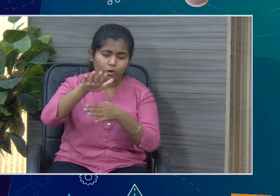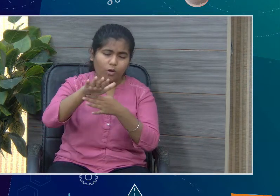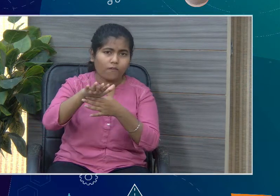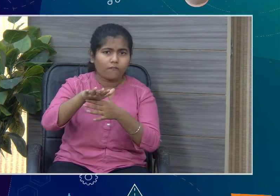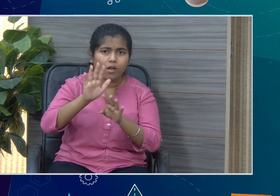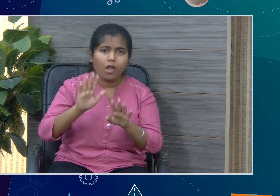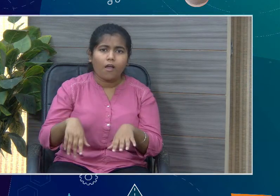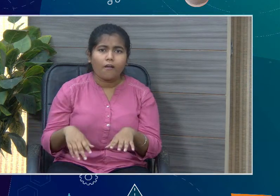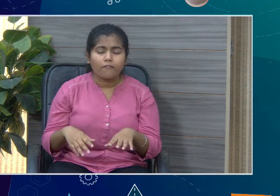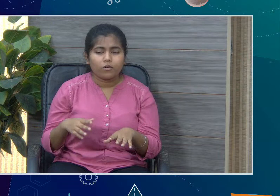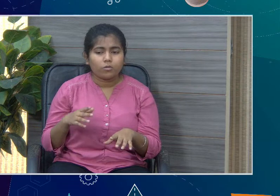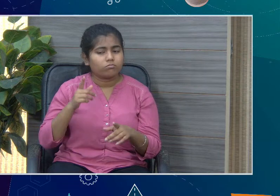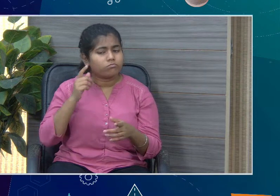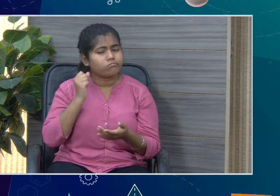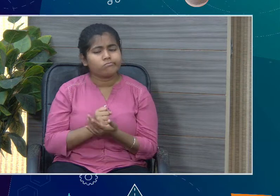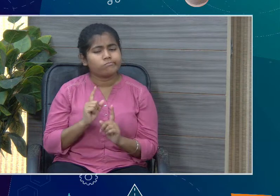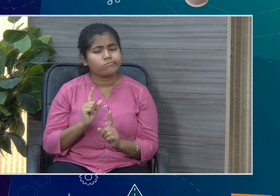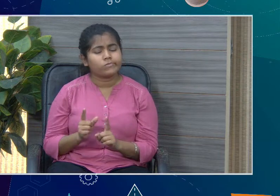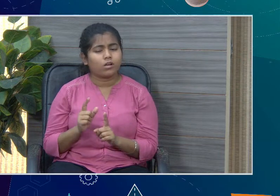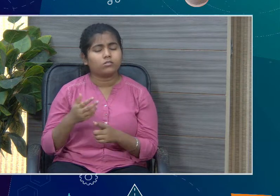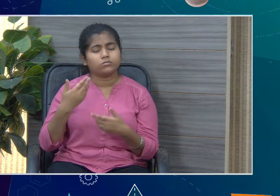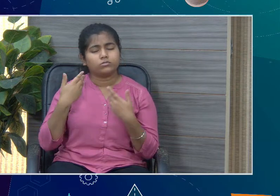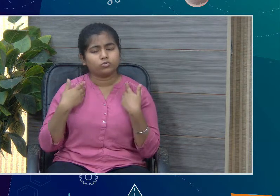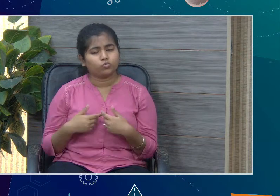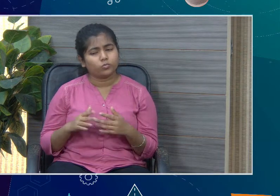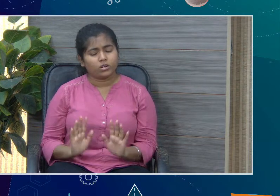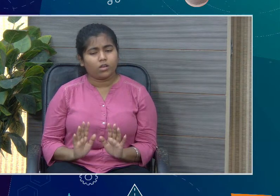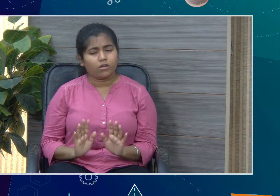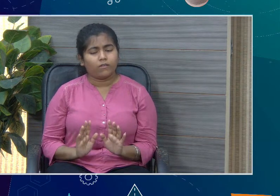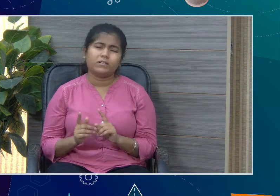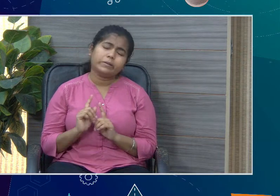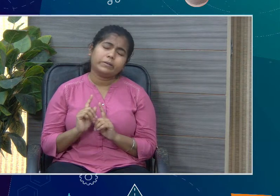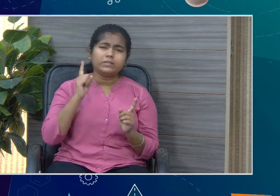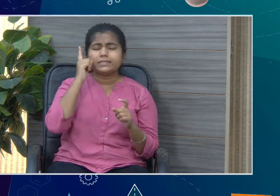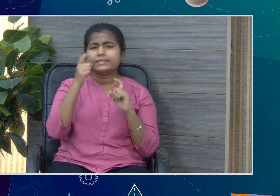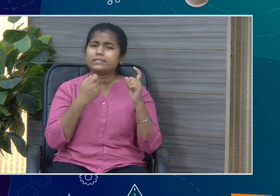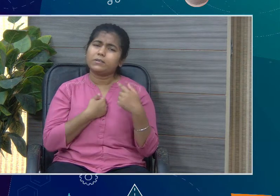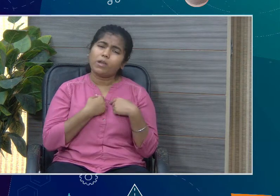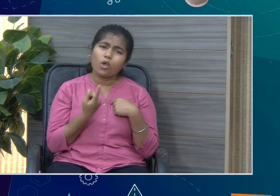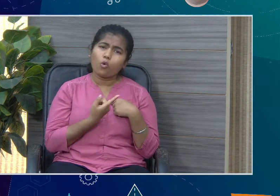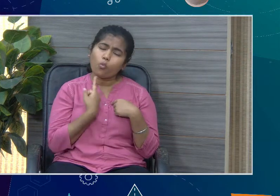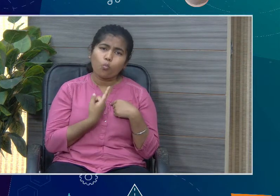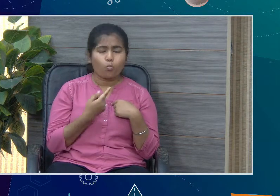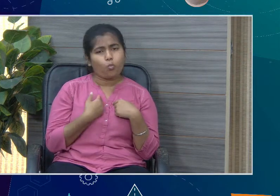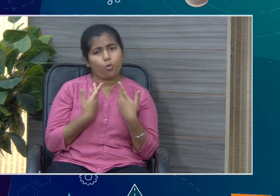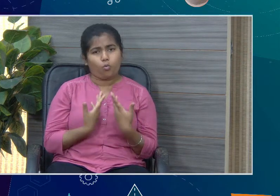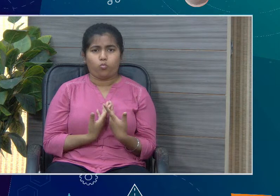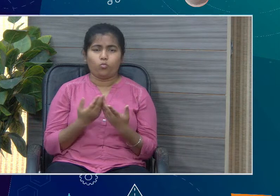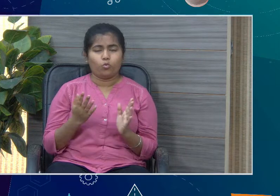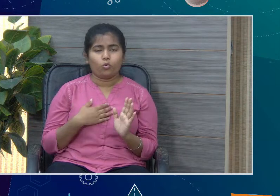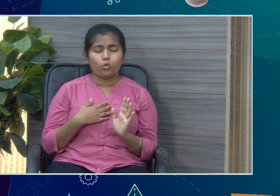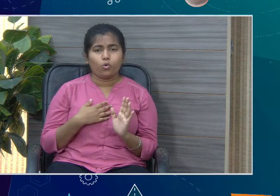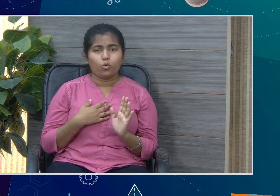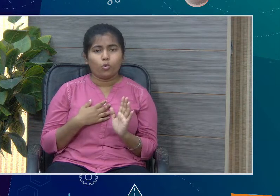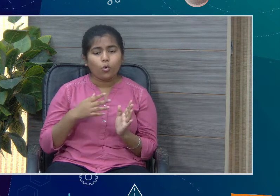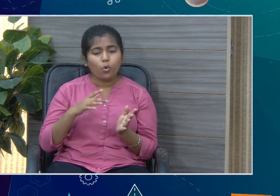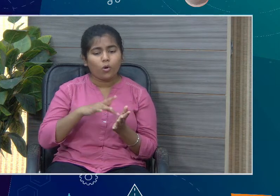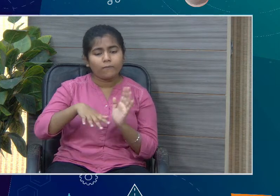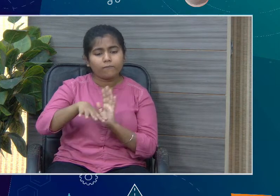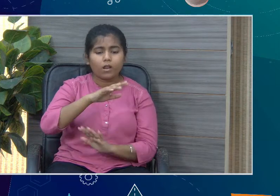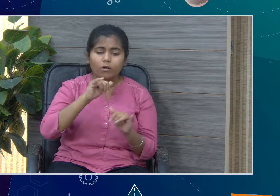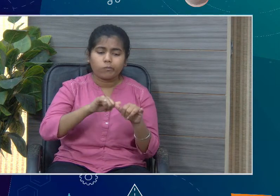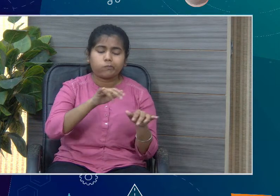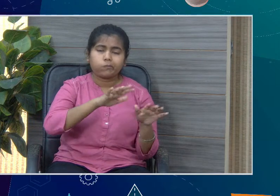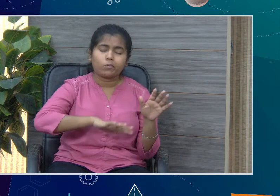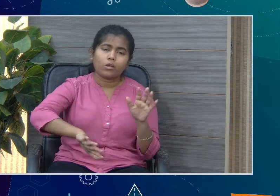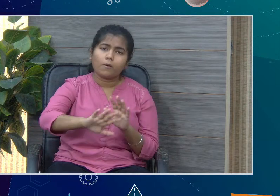footprint only. But I am living all alone over here on this island for so many